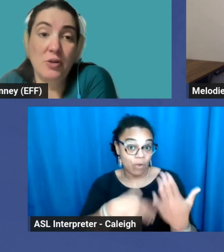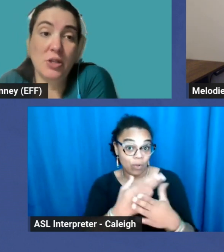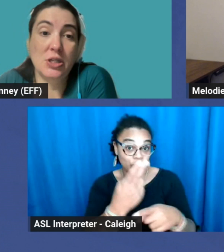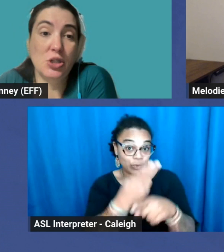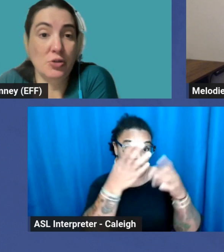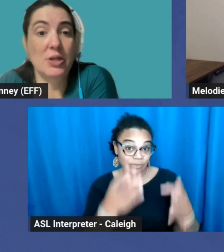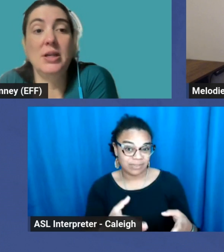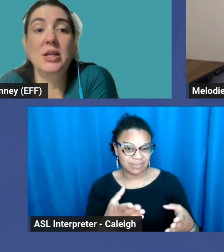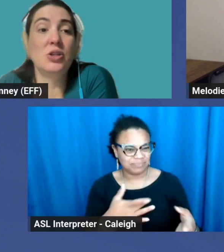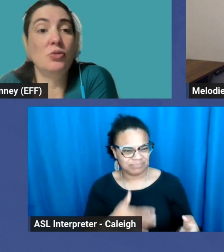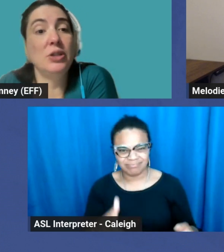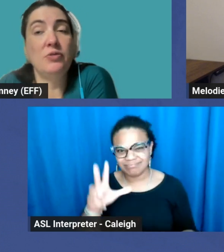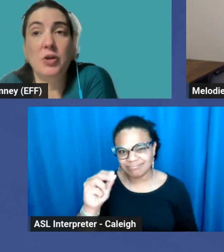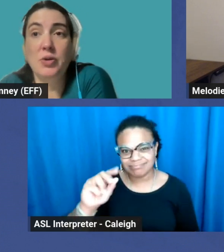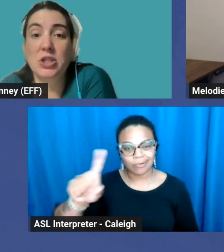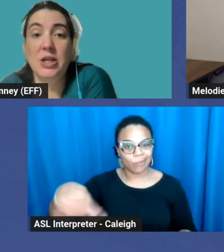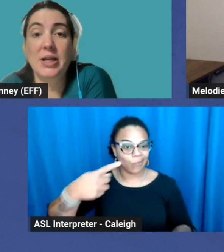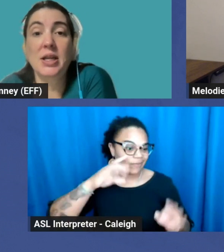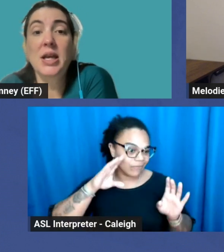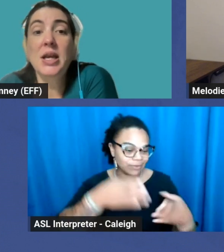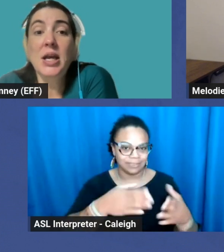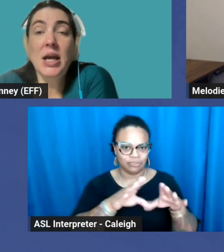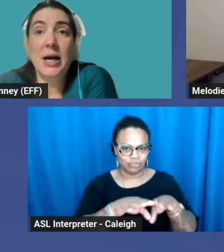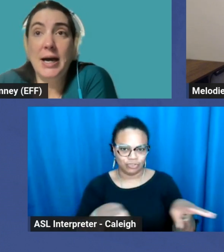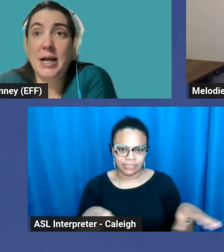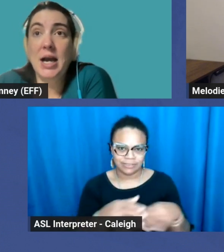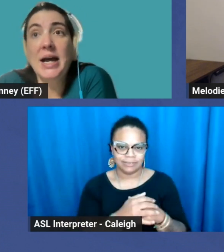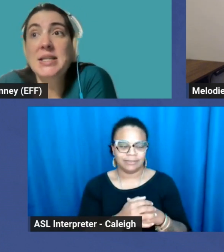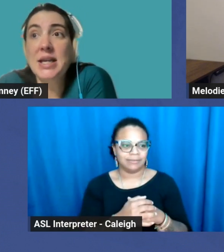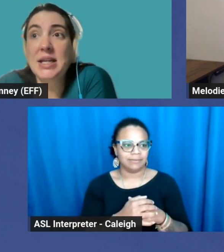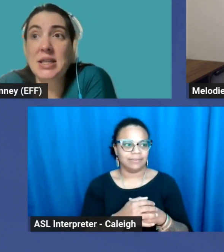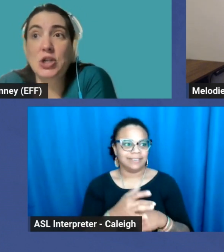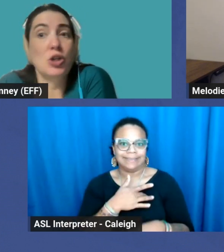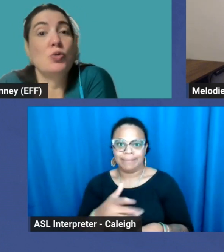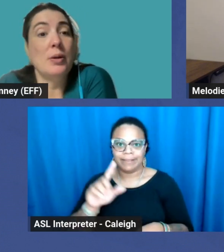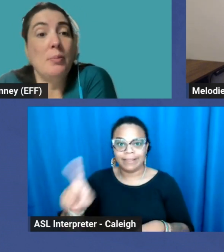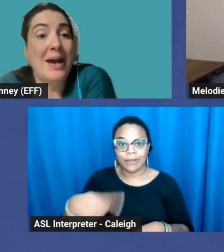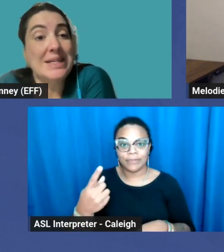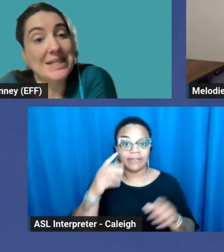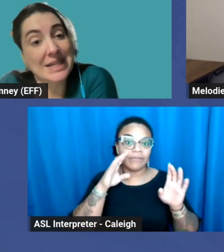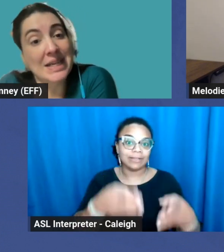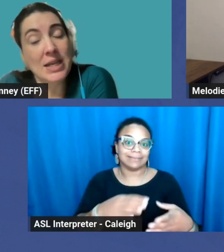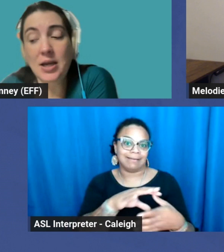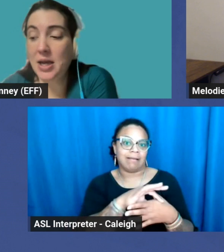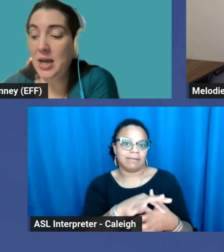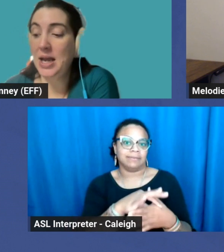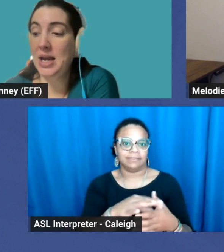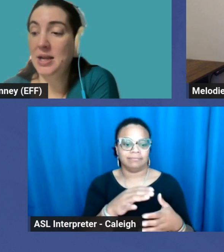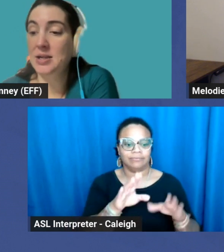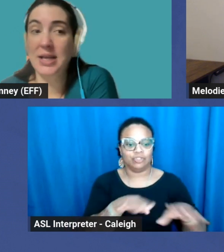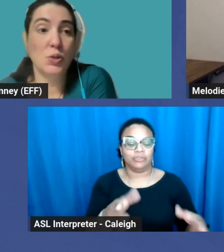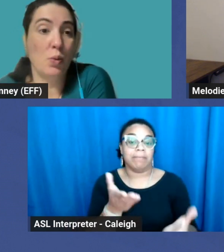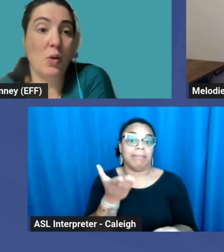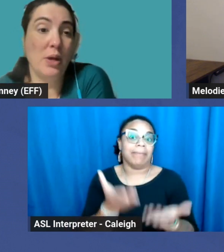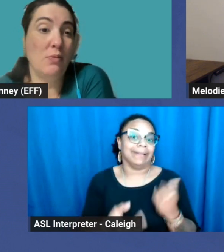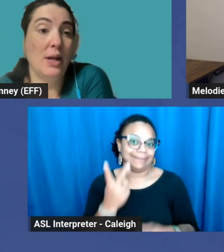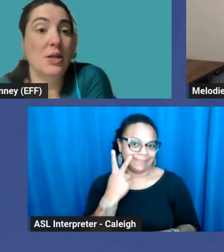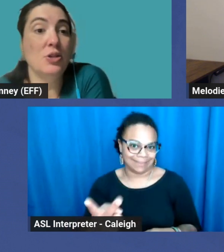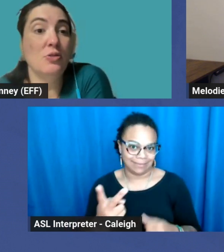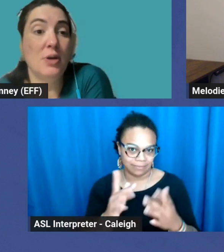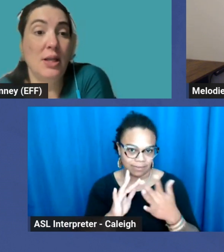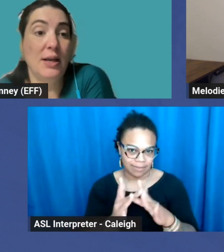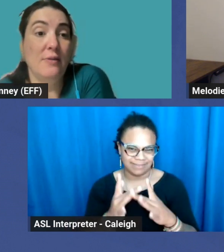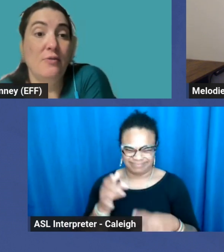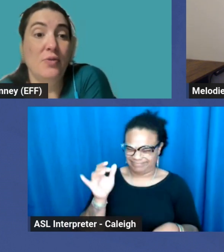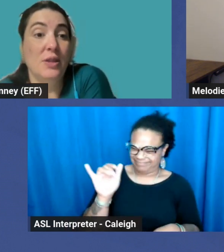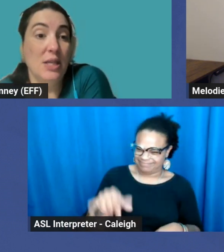only focused on children. It is only focused on content that children might see. And that's where we run